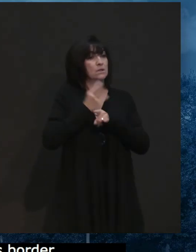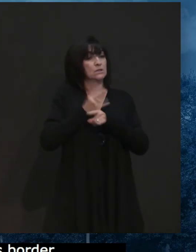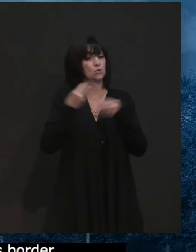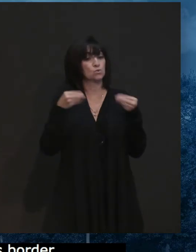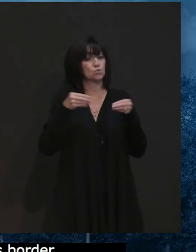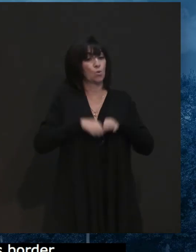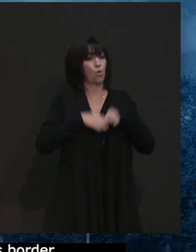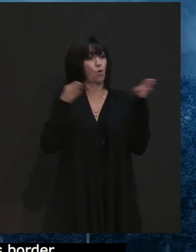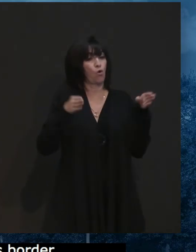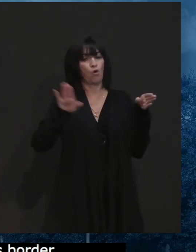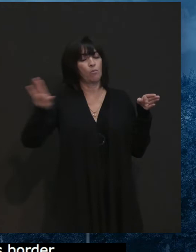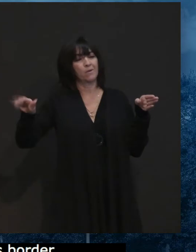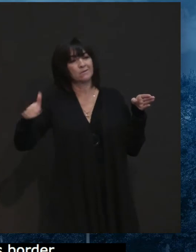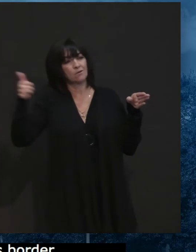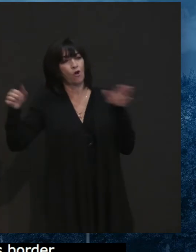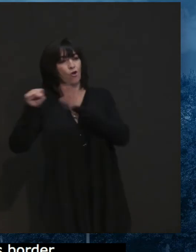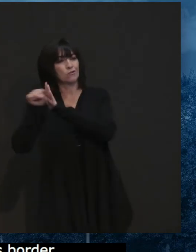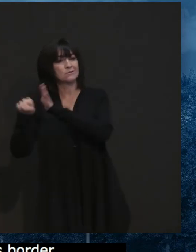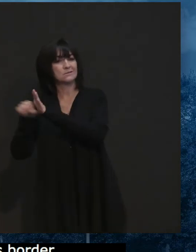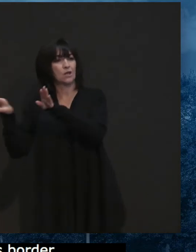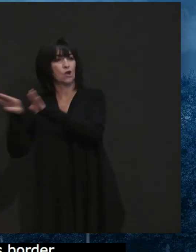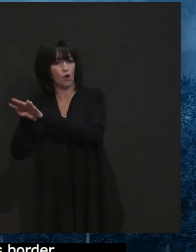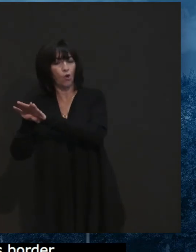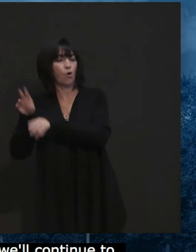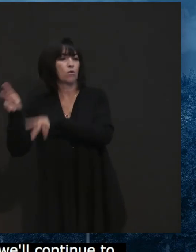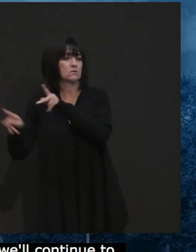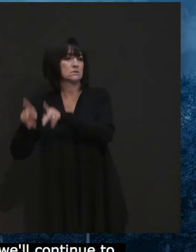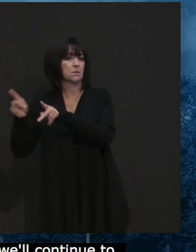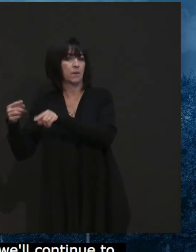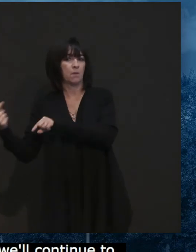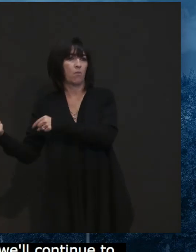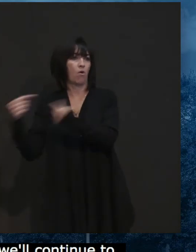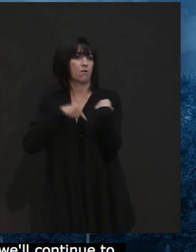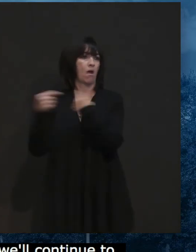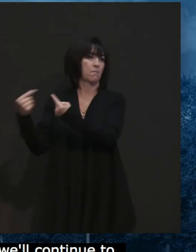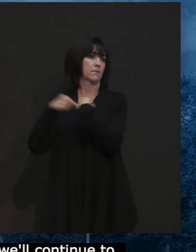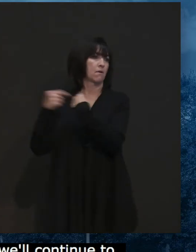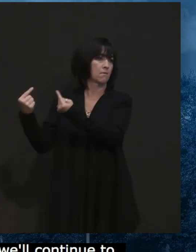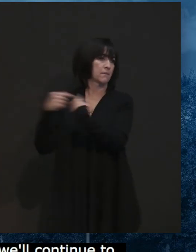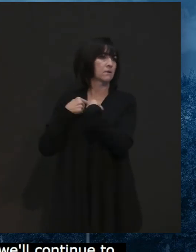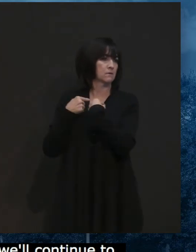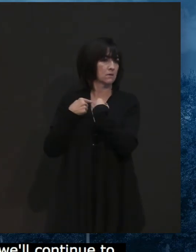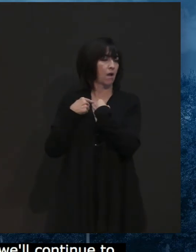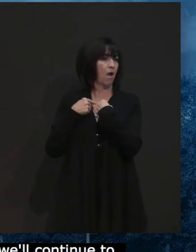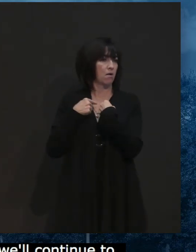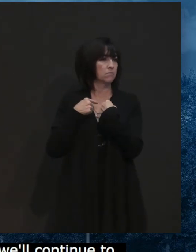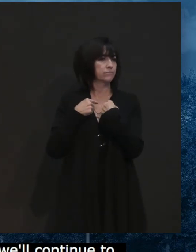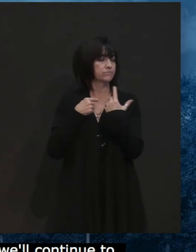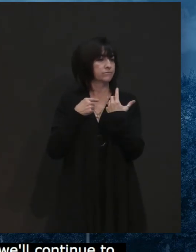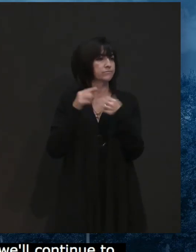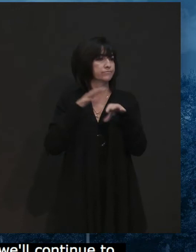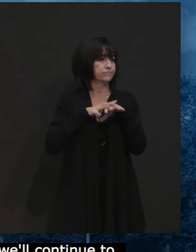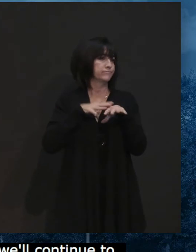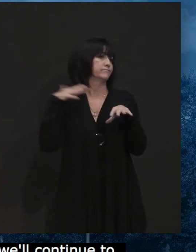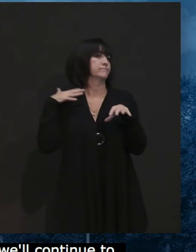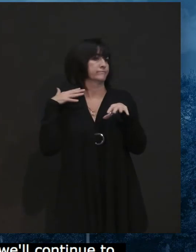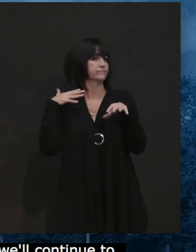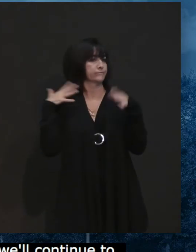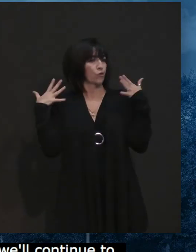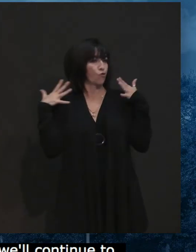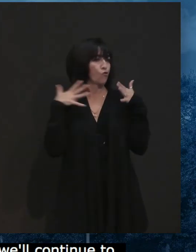to look at that and really try to make sure that the solution or that the restriction